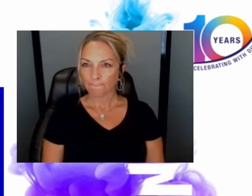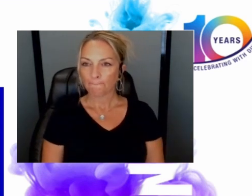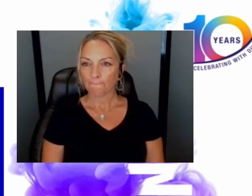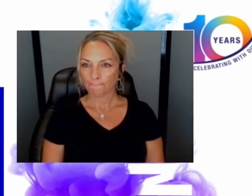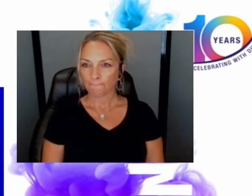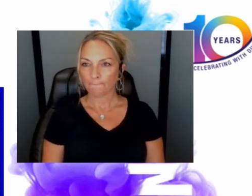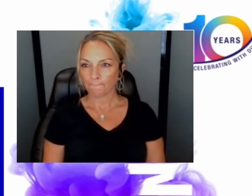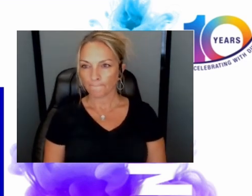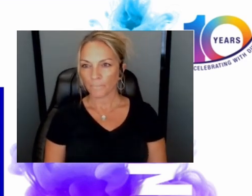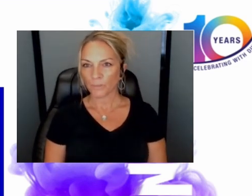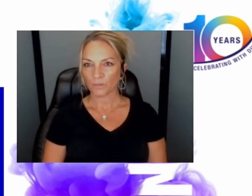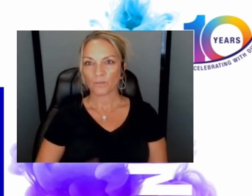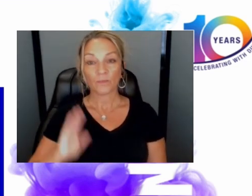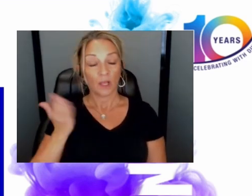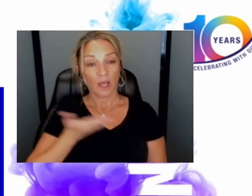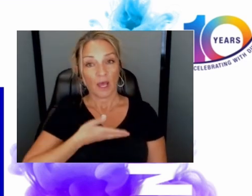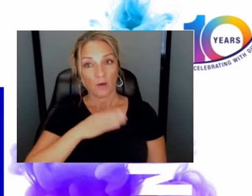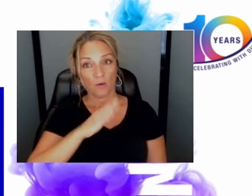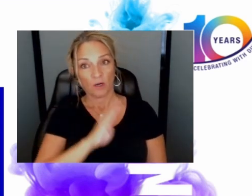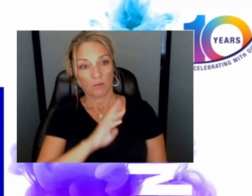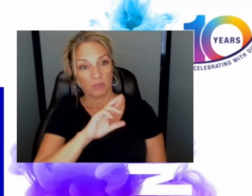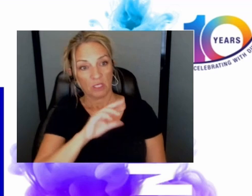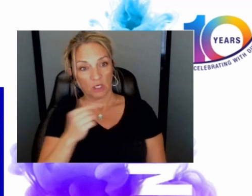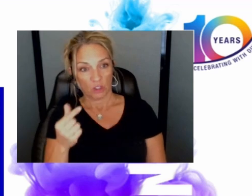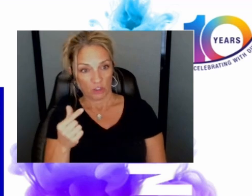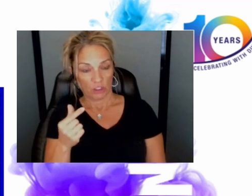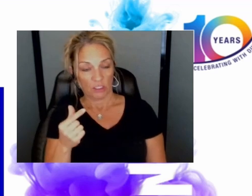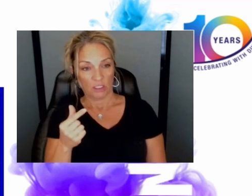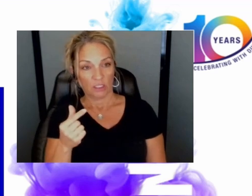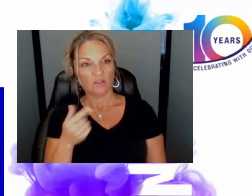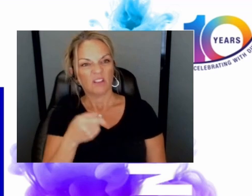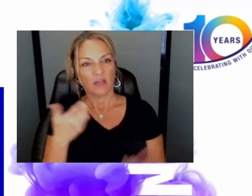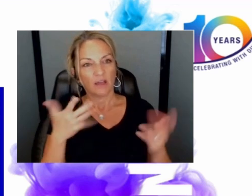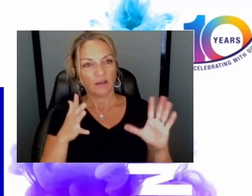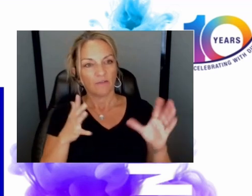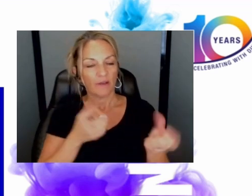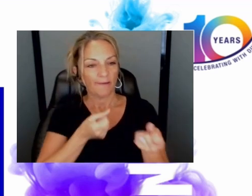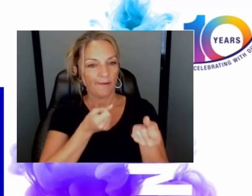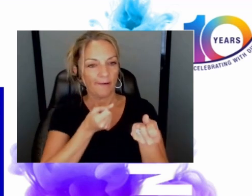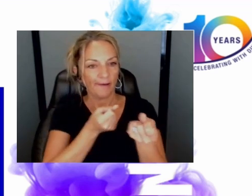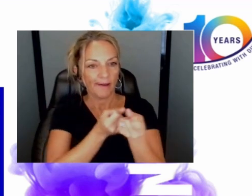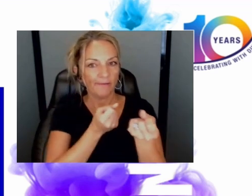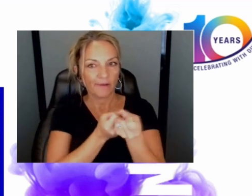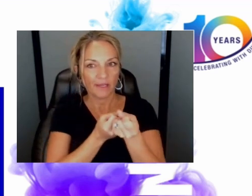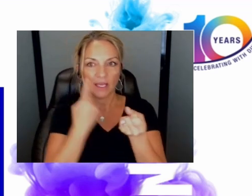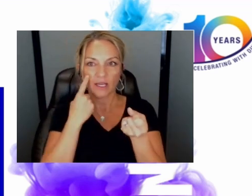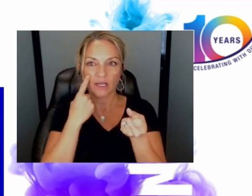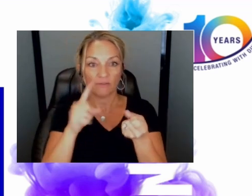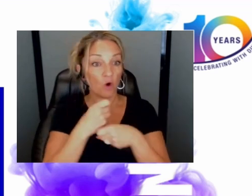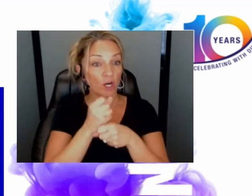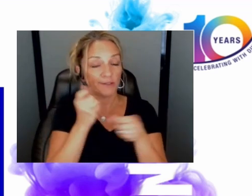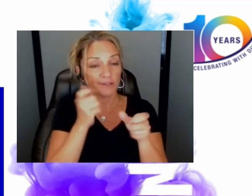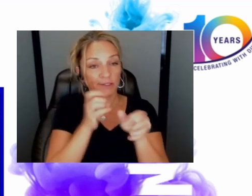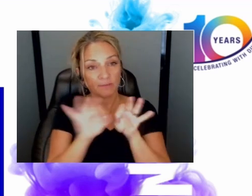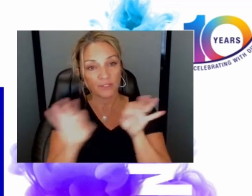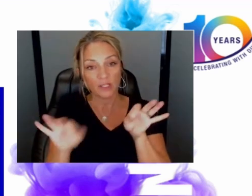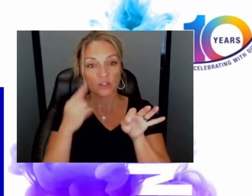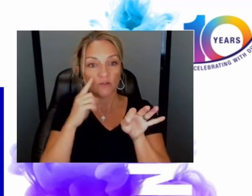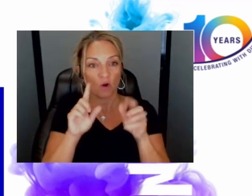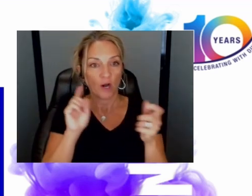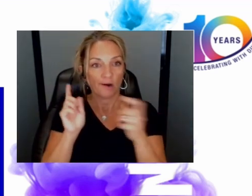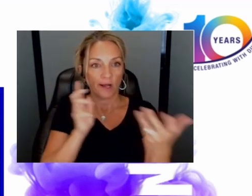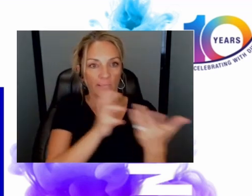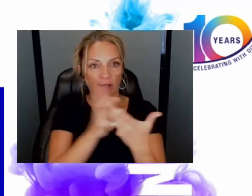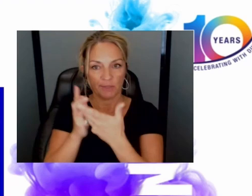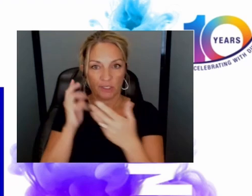Our BRG has advocated for simplification of the accommodations process